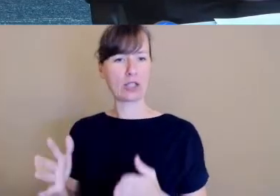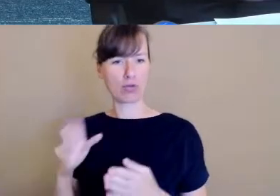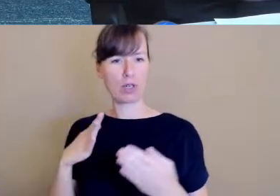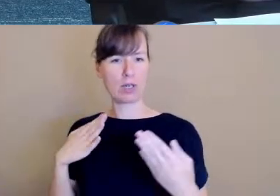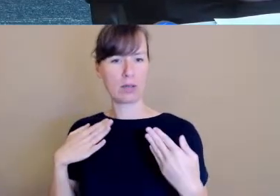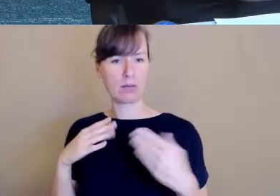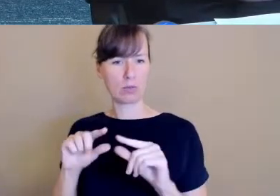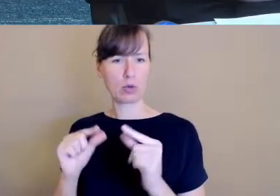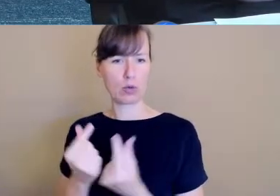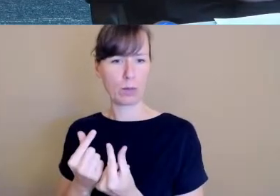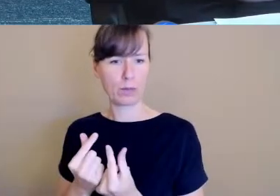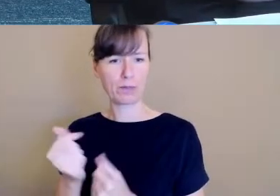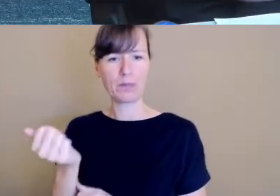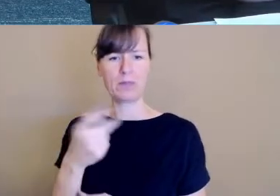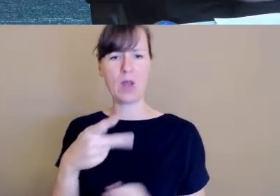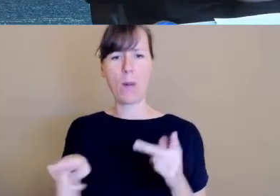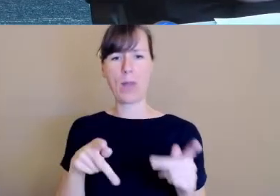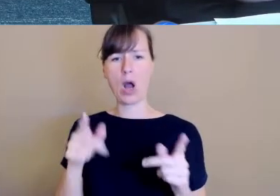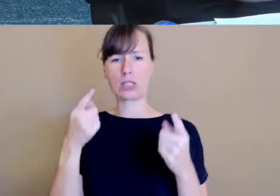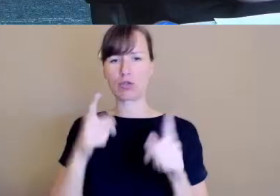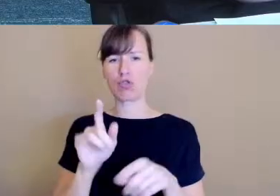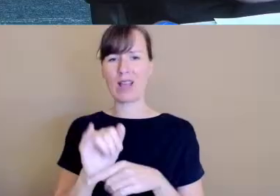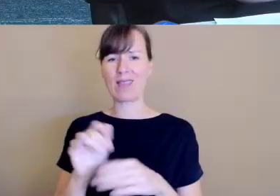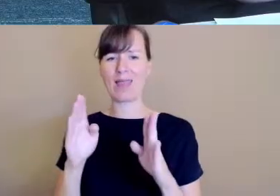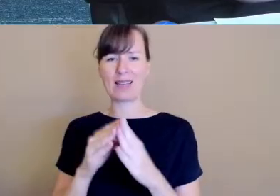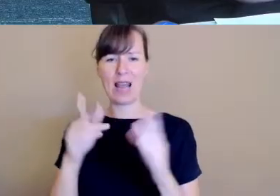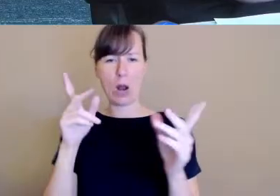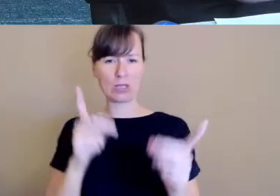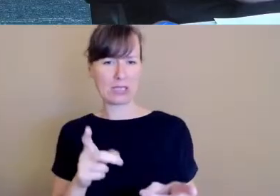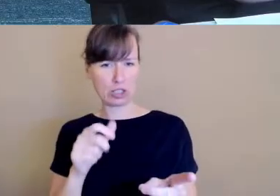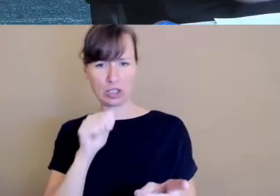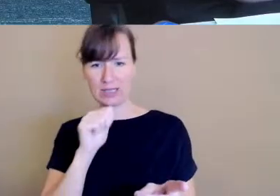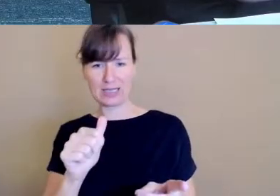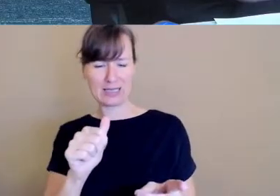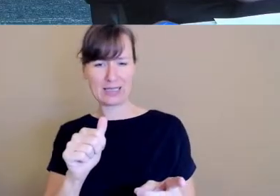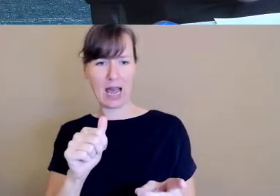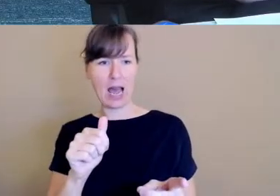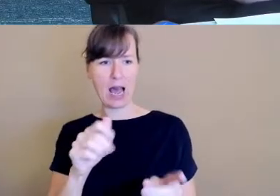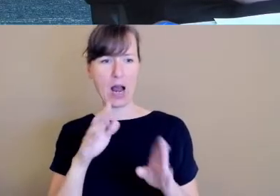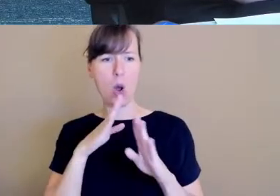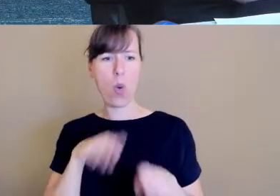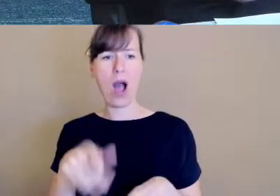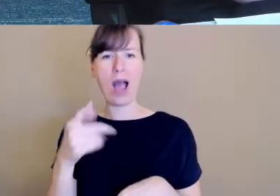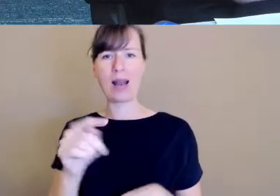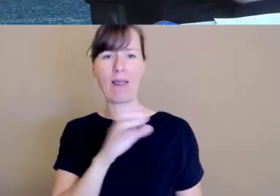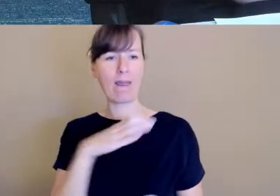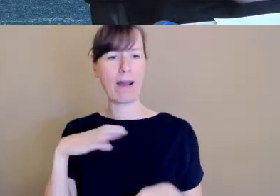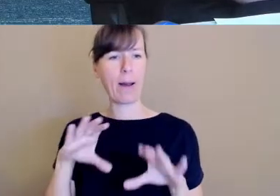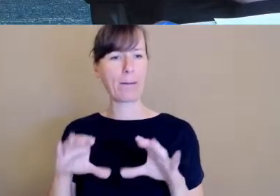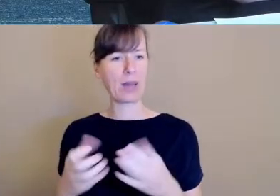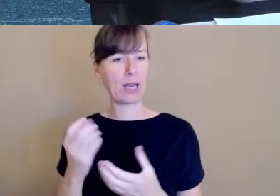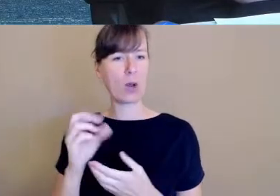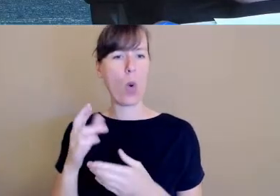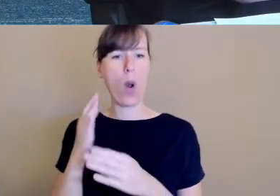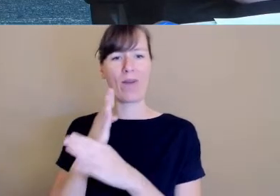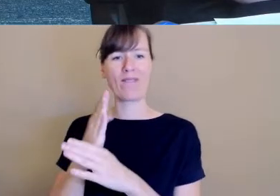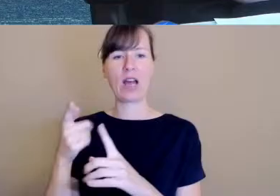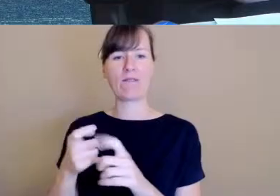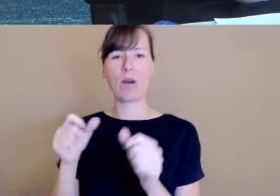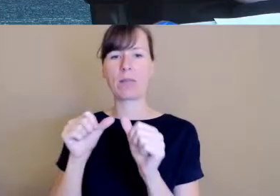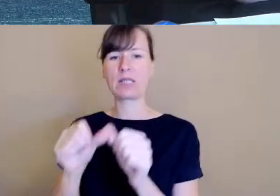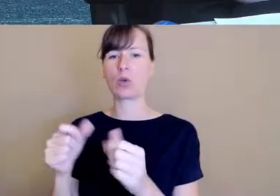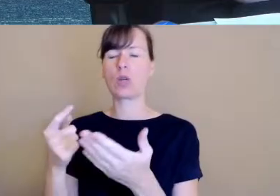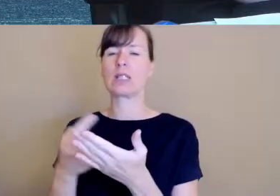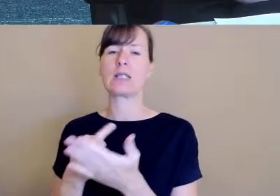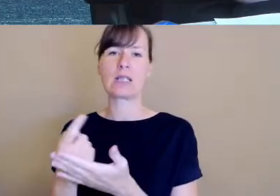harder question is where this line falls between that and conduct inconsistent with an advisory role and the constructive relationship this MOU is